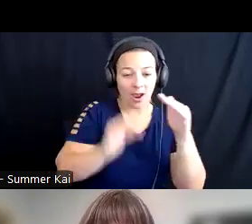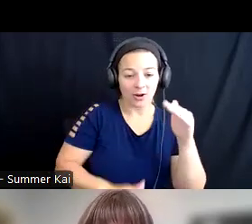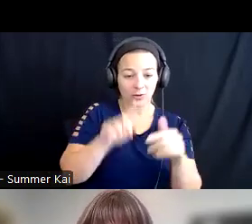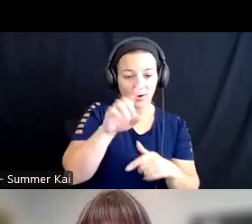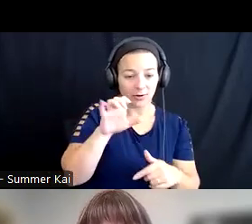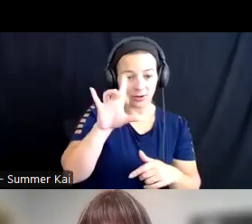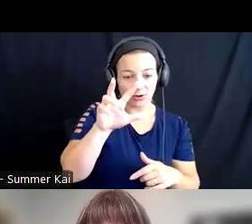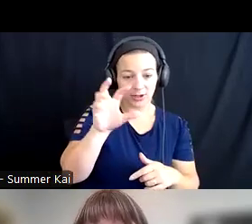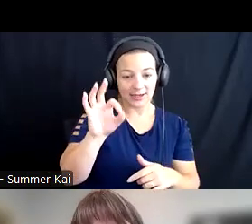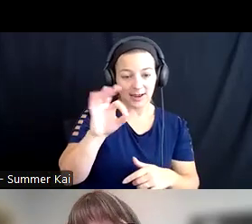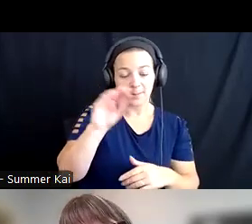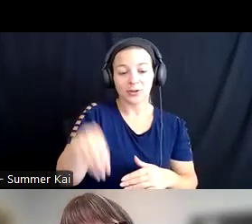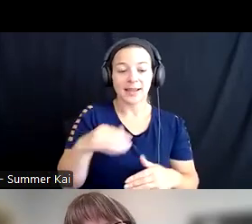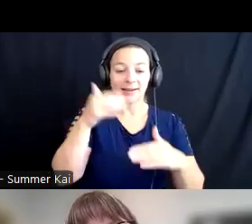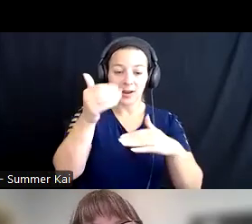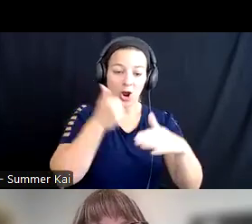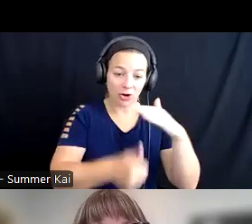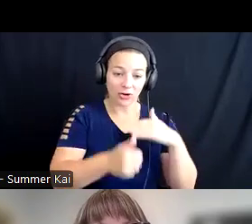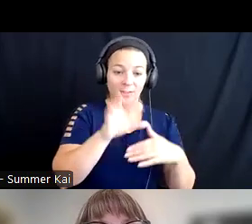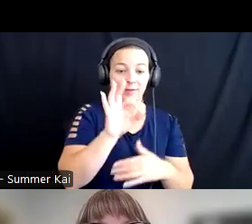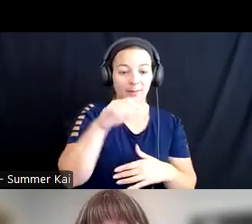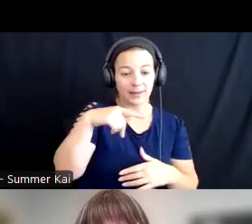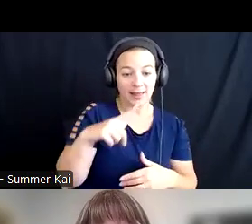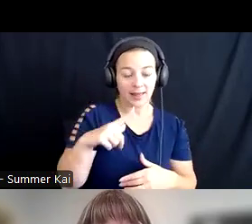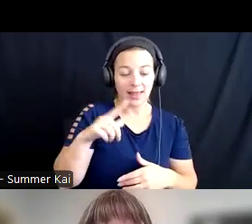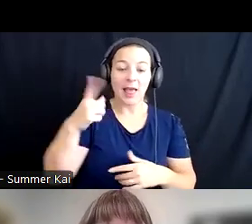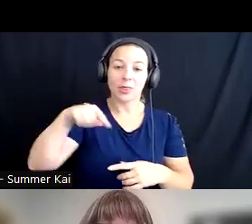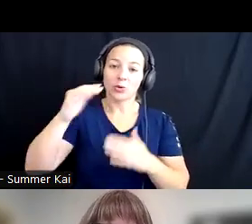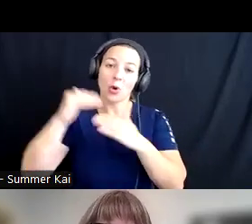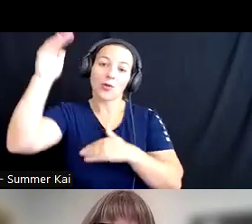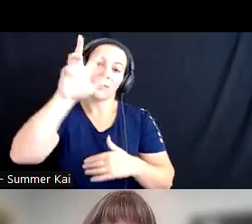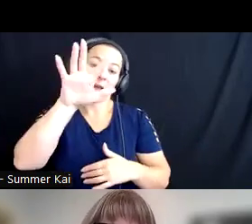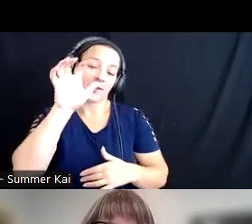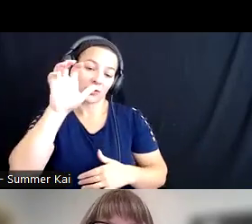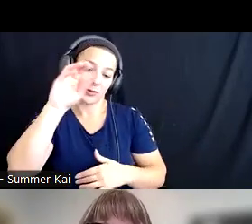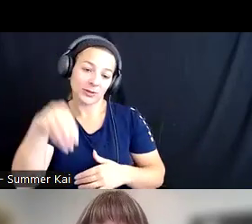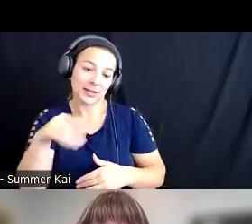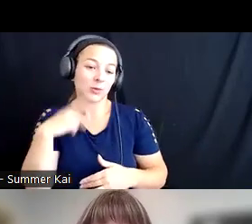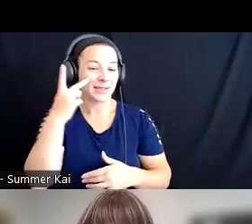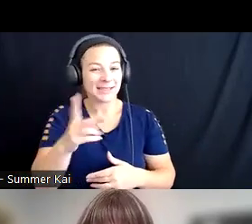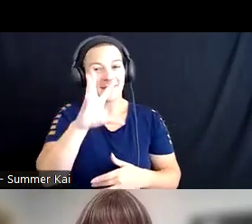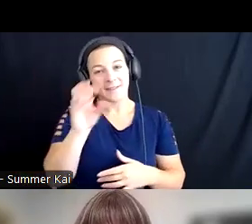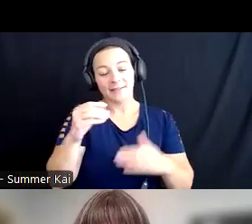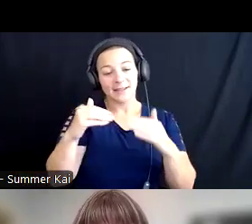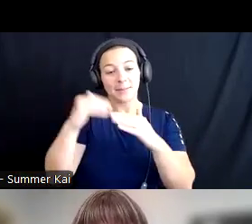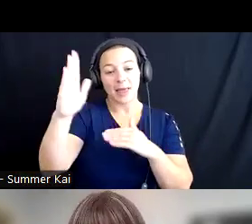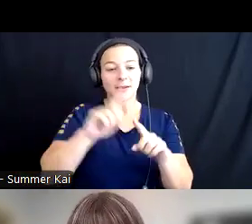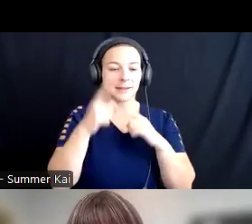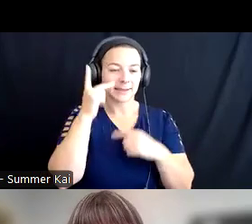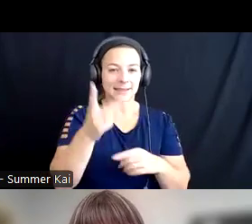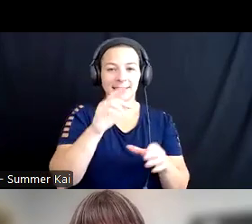of federal poverty level and those that are over 500%. And again, this is, we're looking at 50 plus, but you can see the age breakdowns